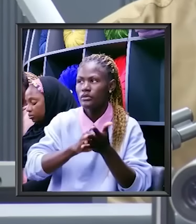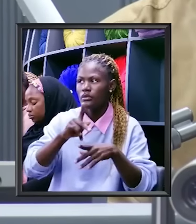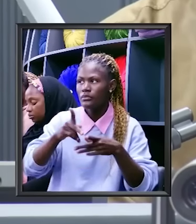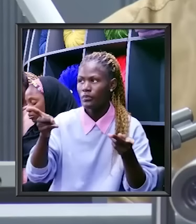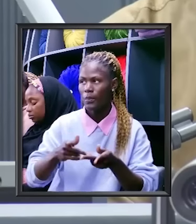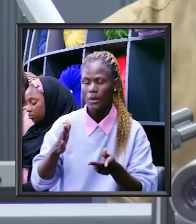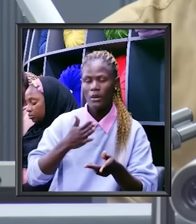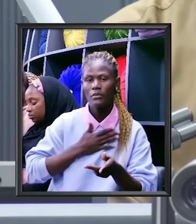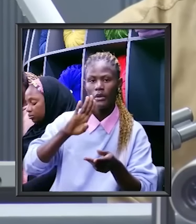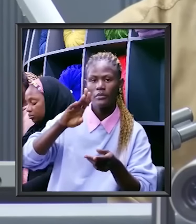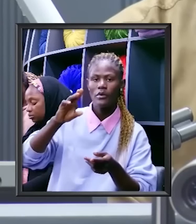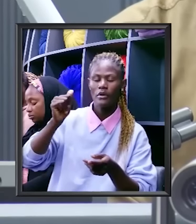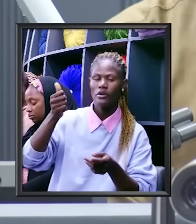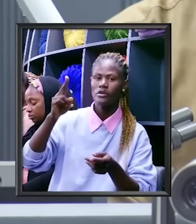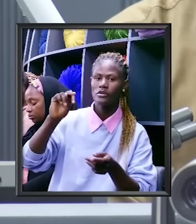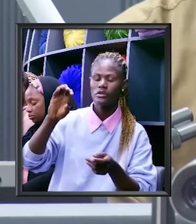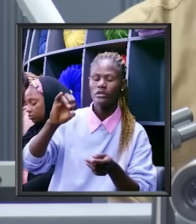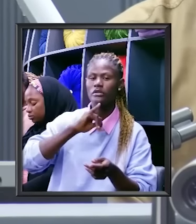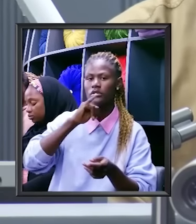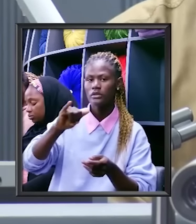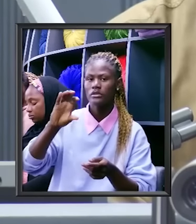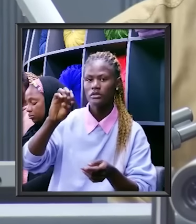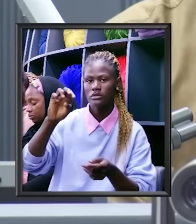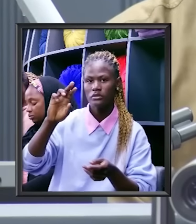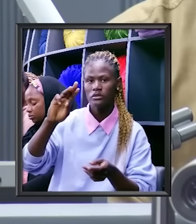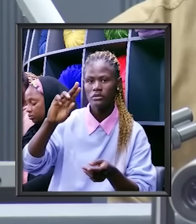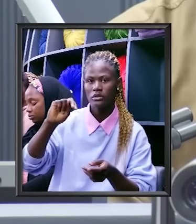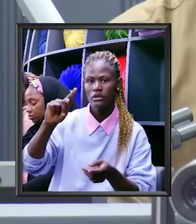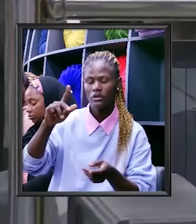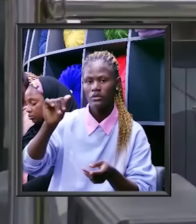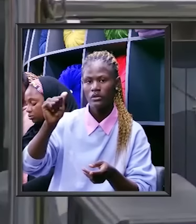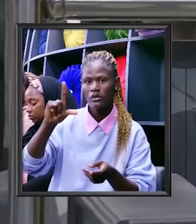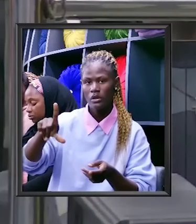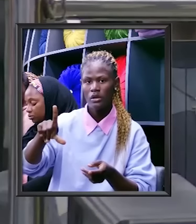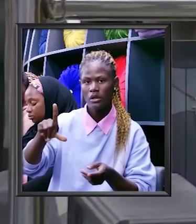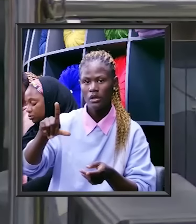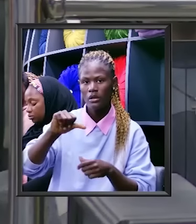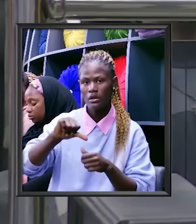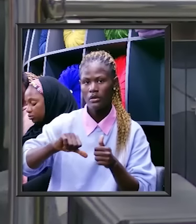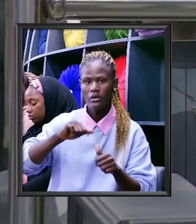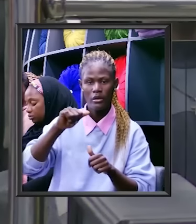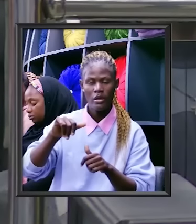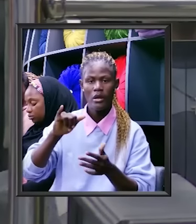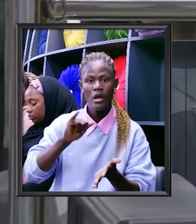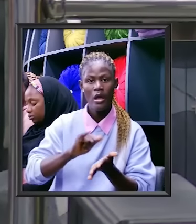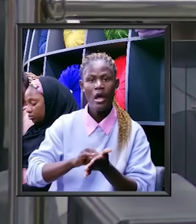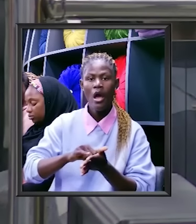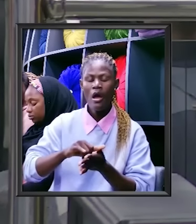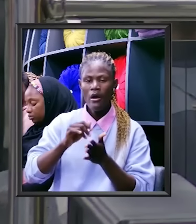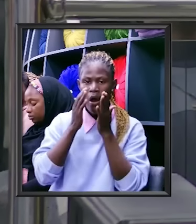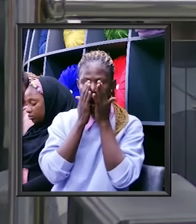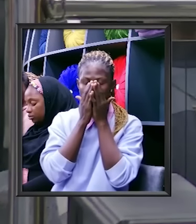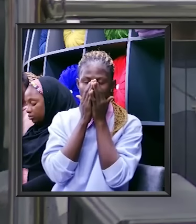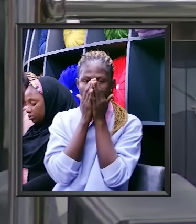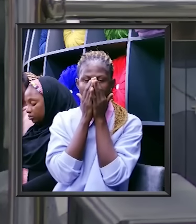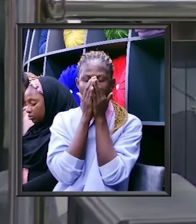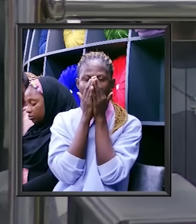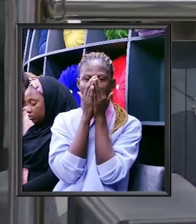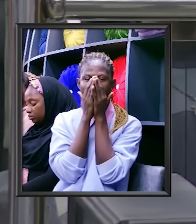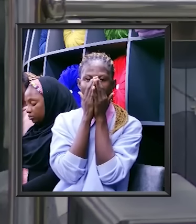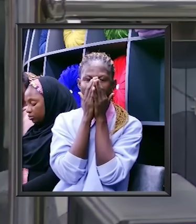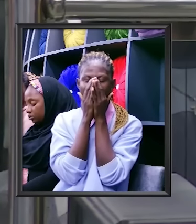my branch is in the central area. That's where I bank. I said, since the Abacha Road branch